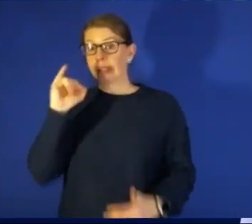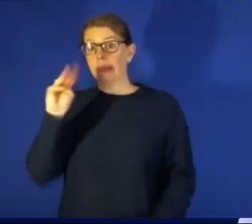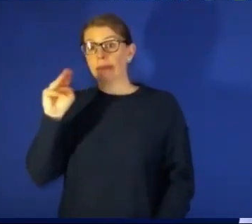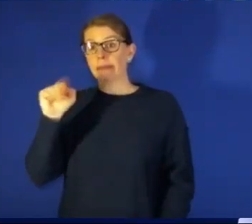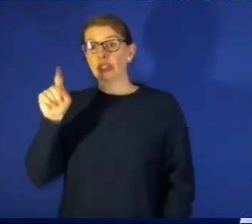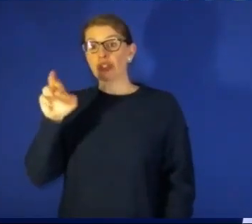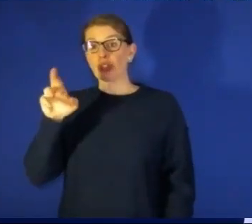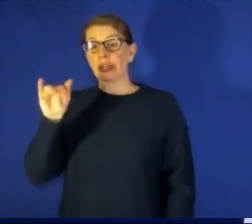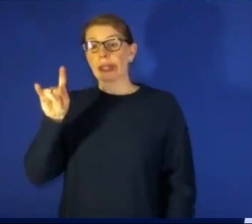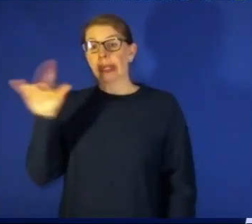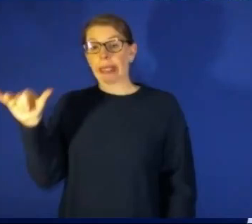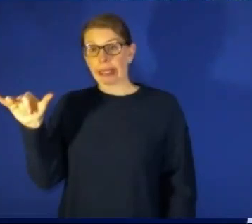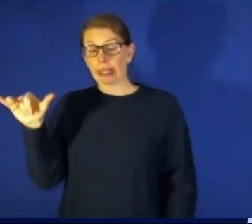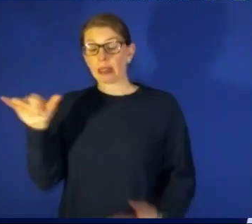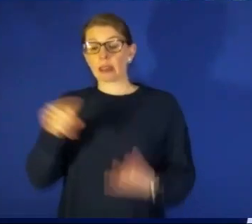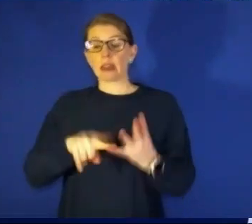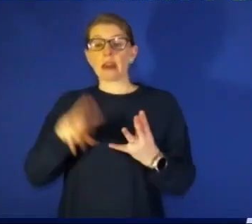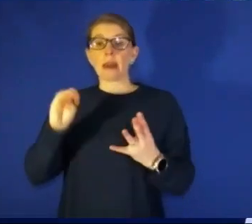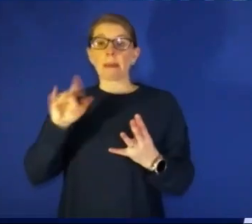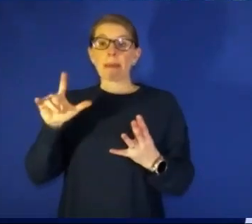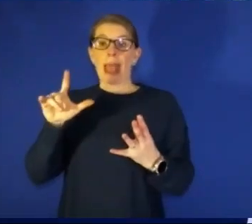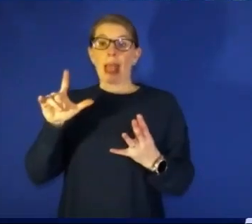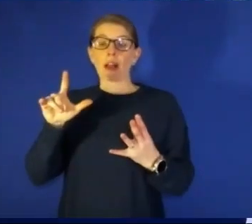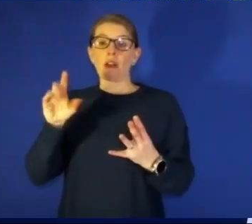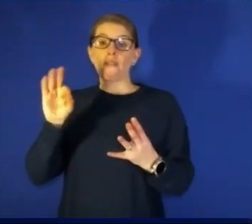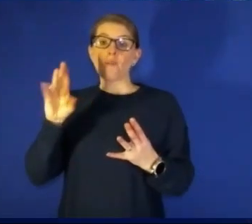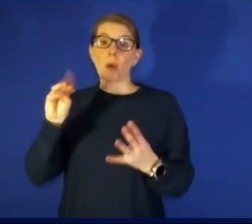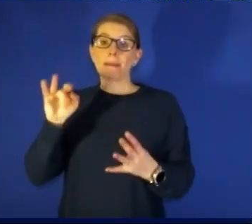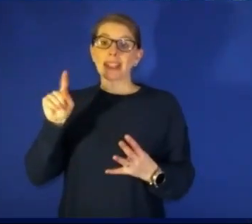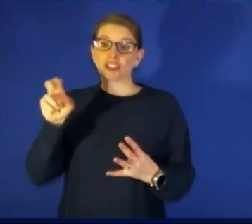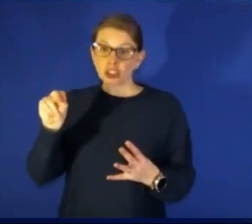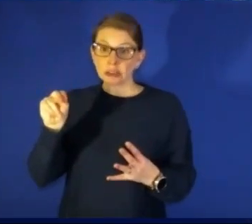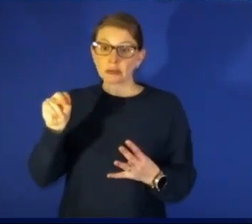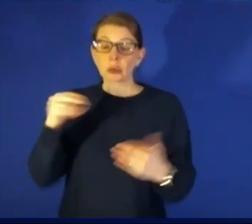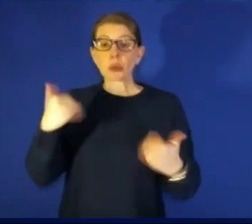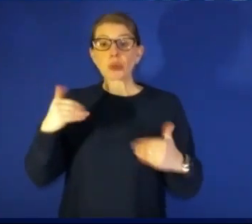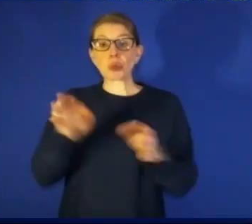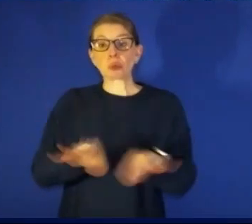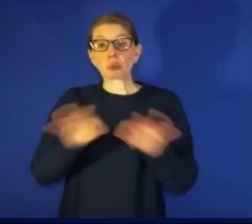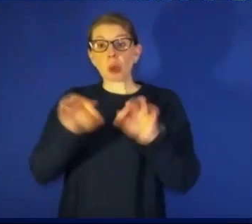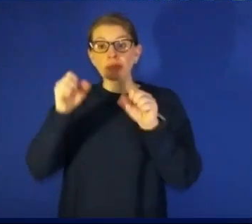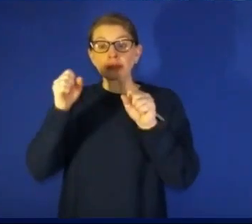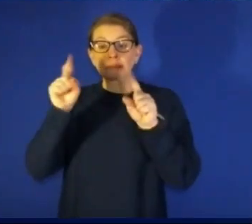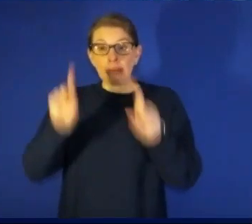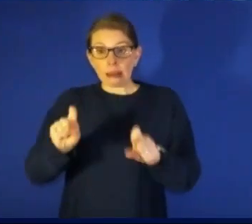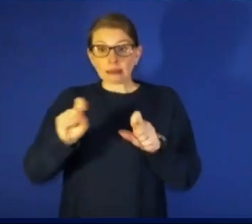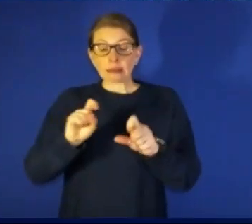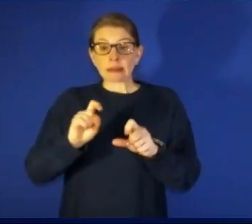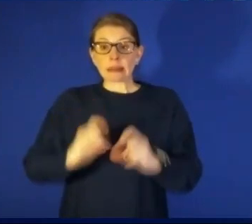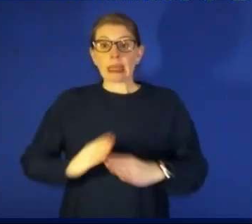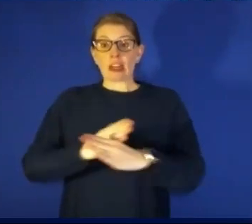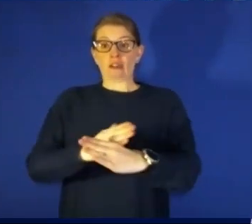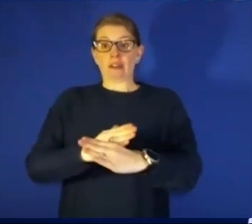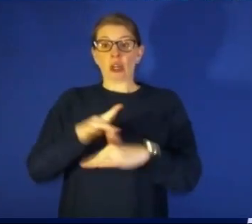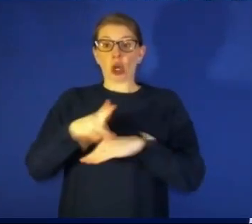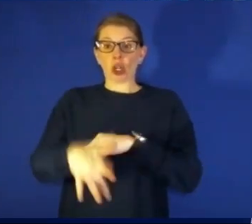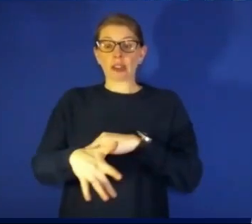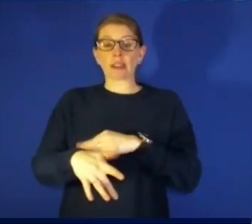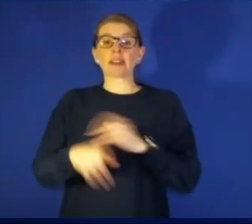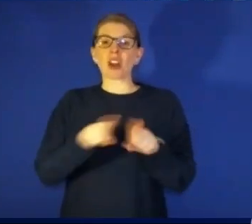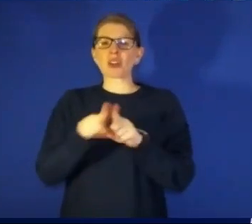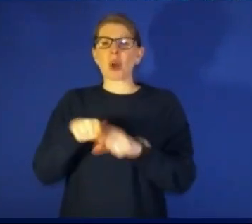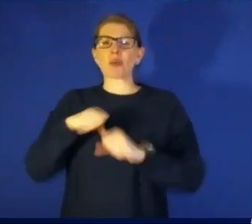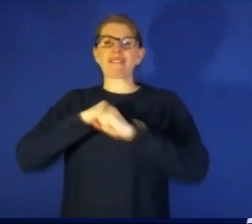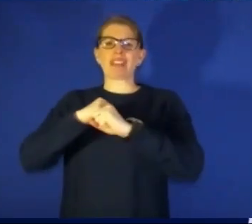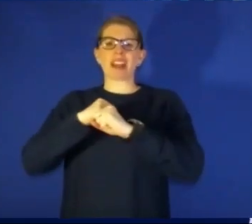So it's a very, really a very reliable and potent test to help us intervene early and prevent some of the problems. And